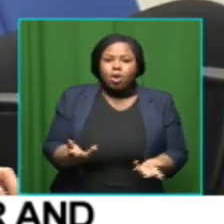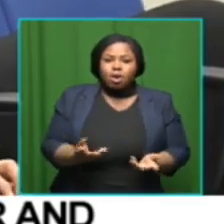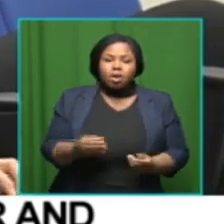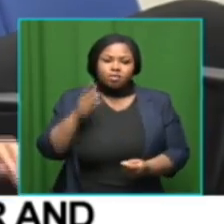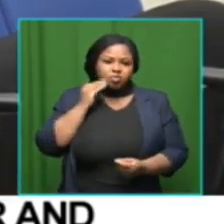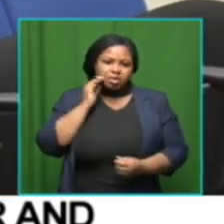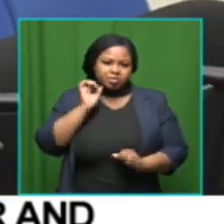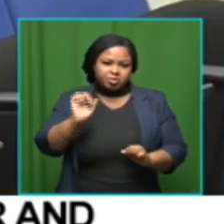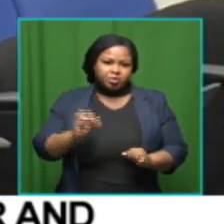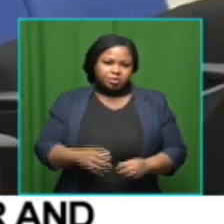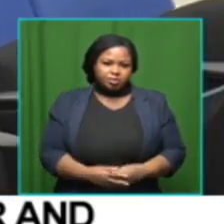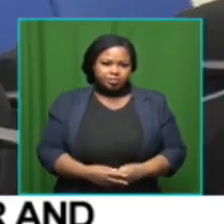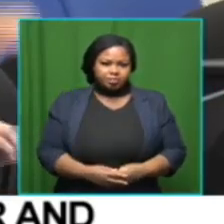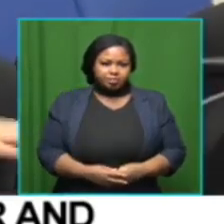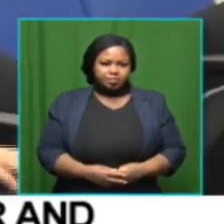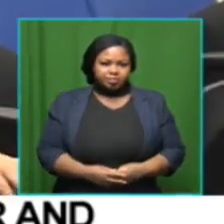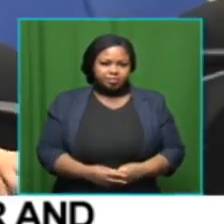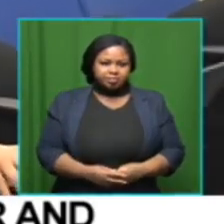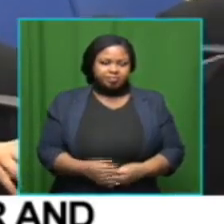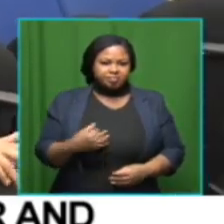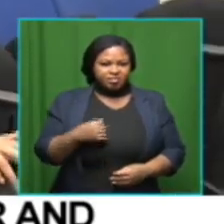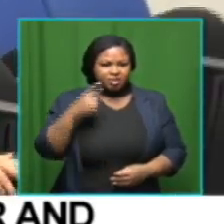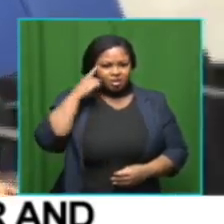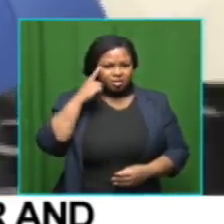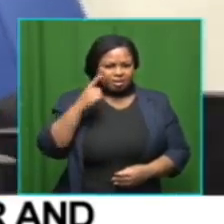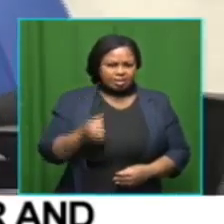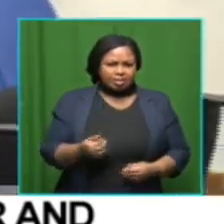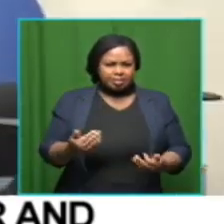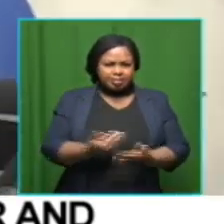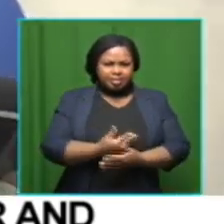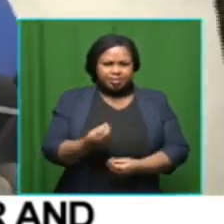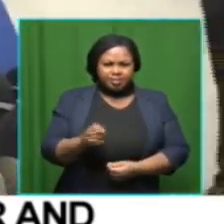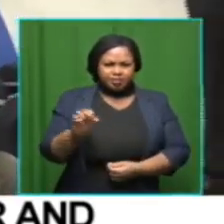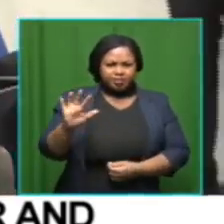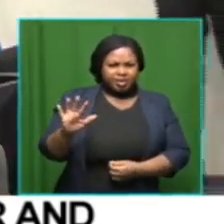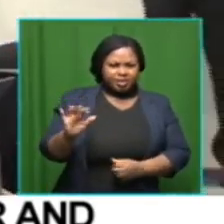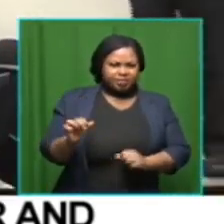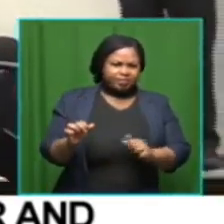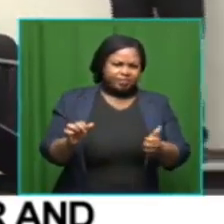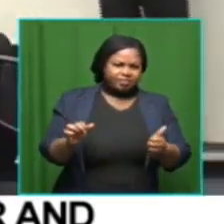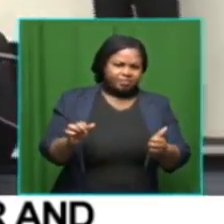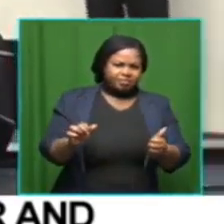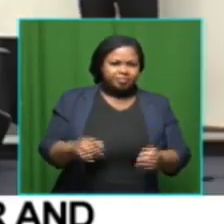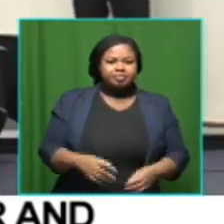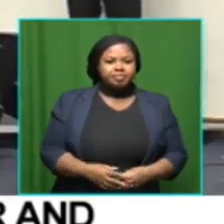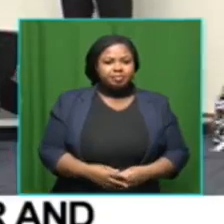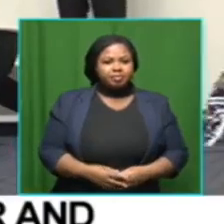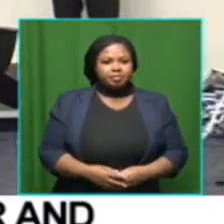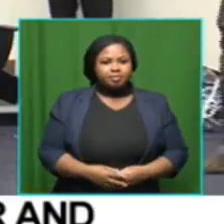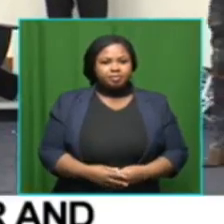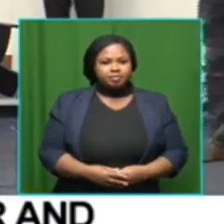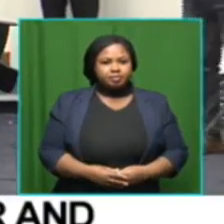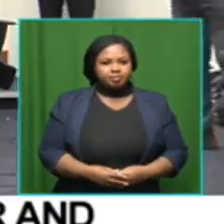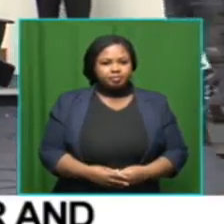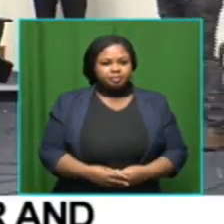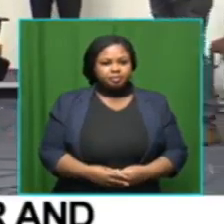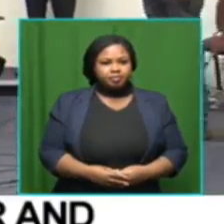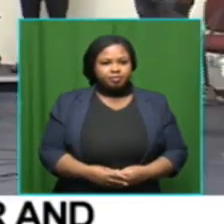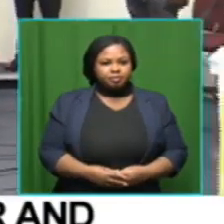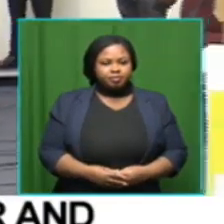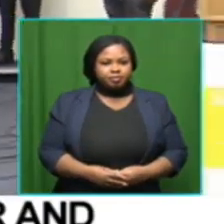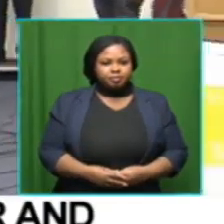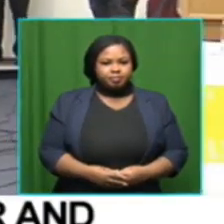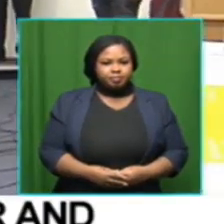Thank you. I believe I did miss number 5, that side from Newsroom Africa. He's got a microphone. My